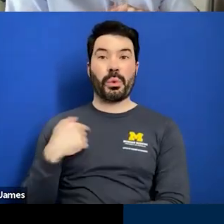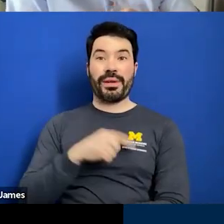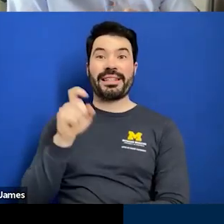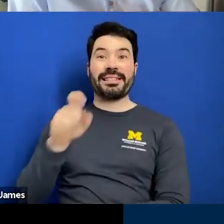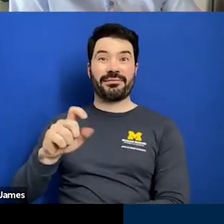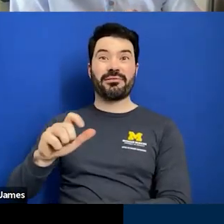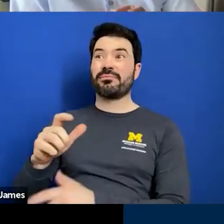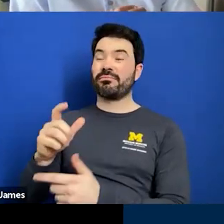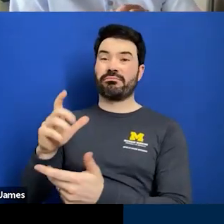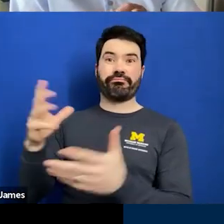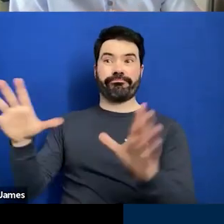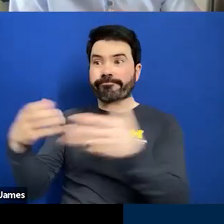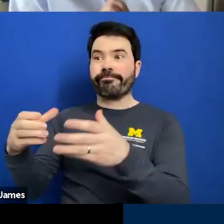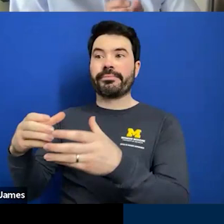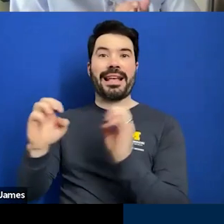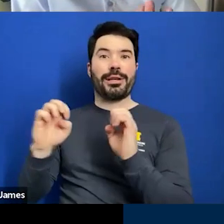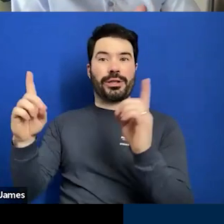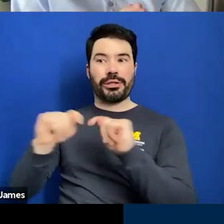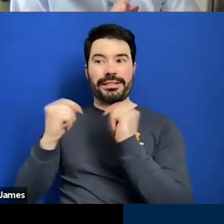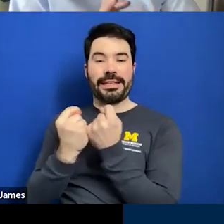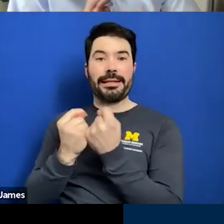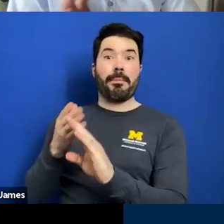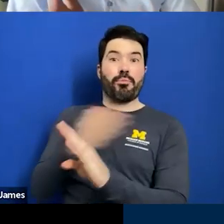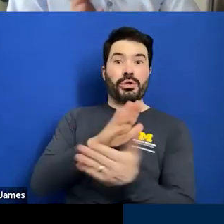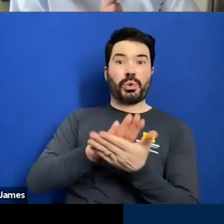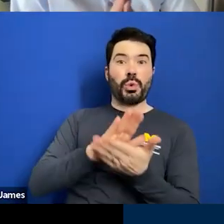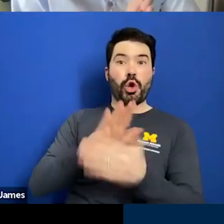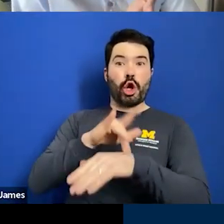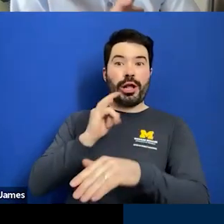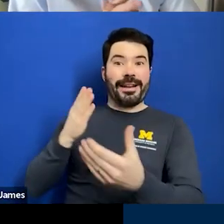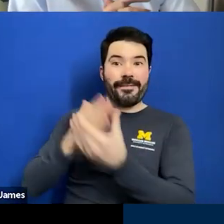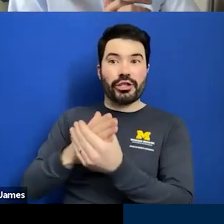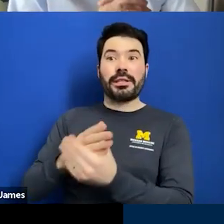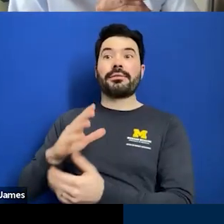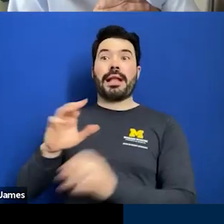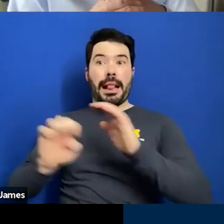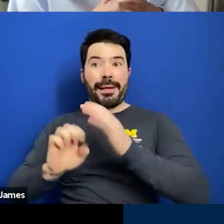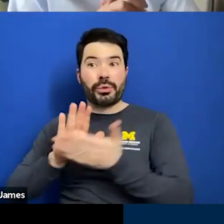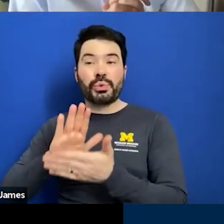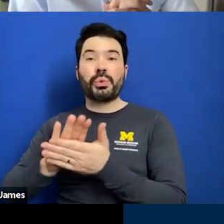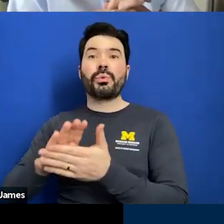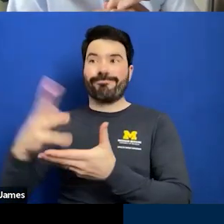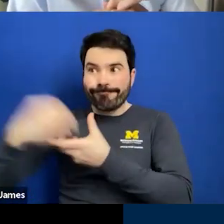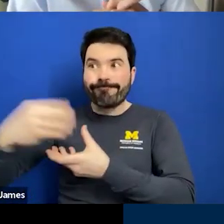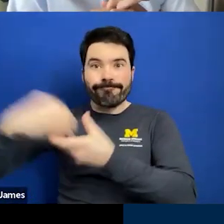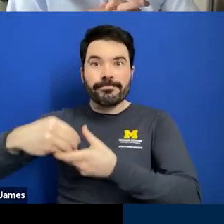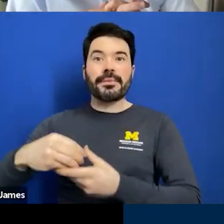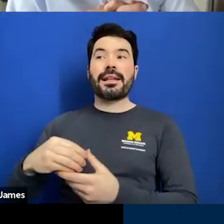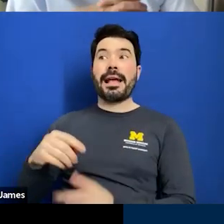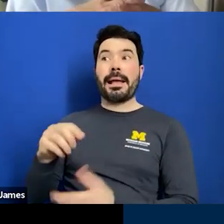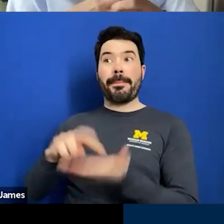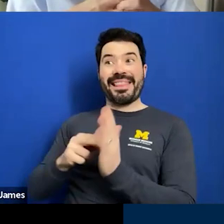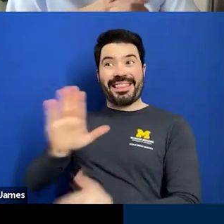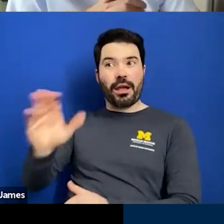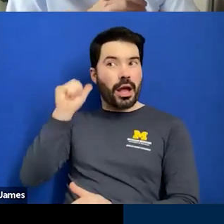educational team for preschool, early intervention, and elementary school. And this most often includes the